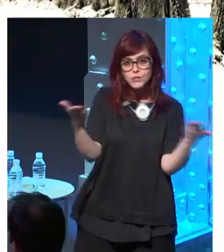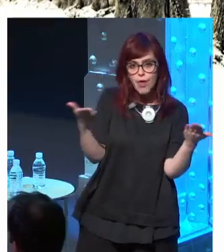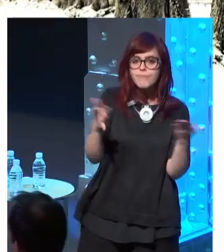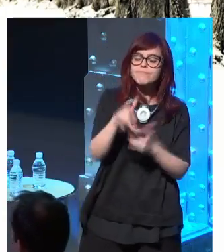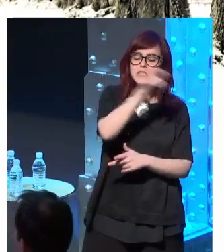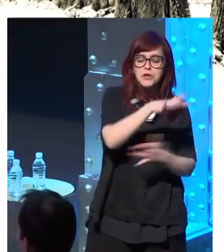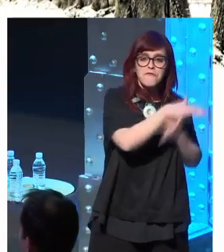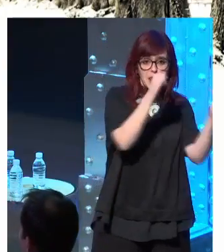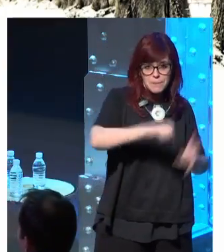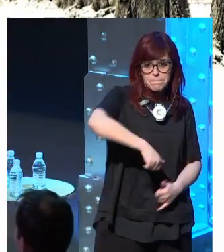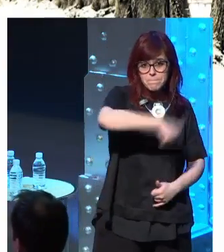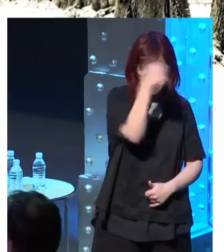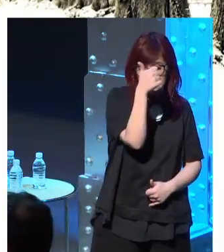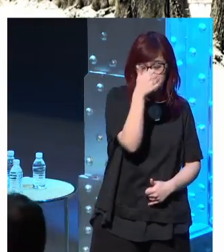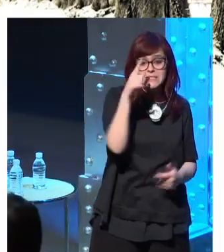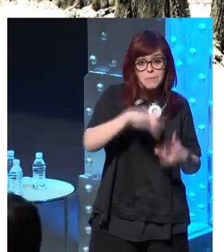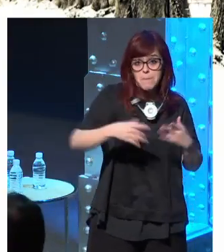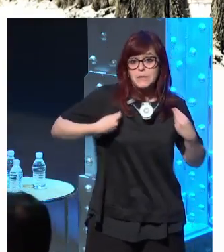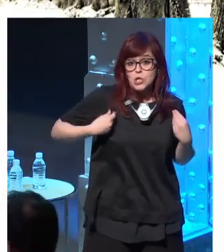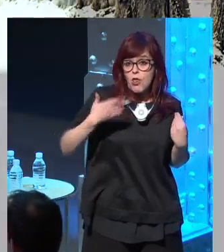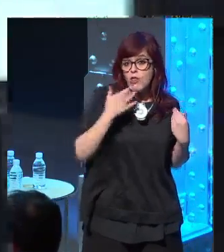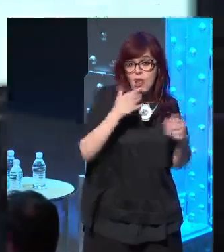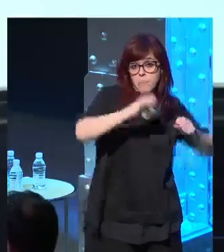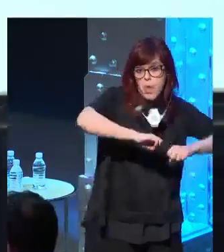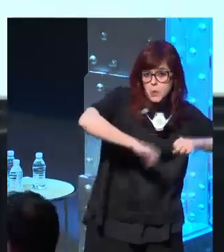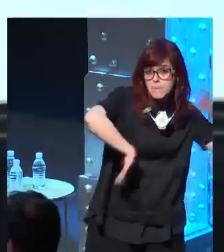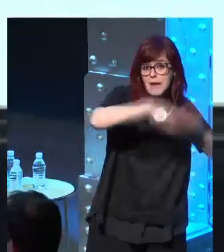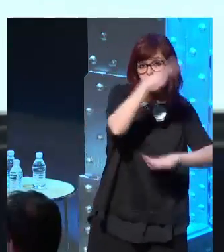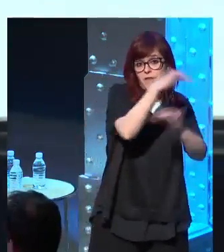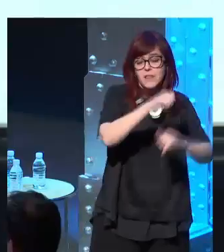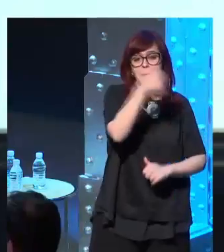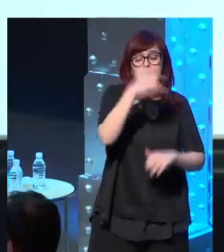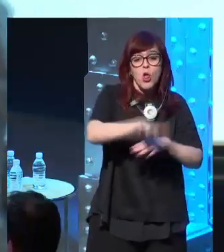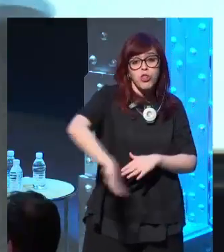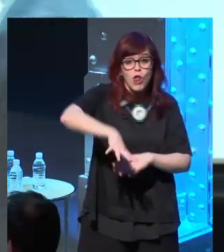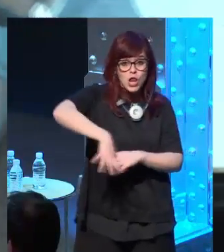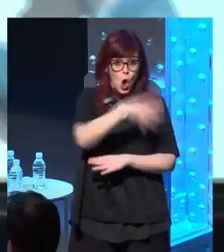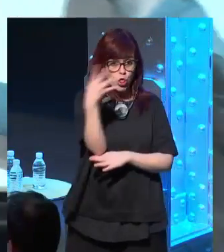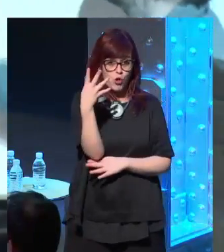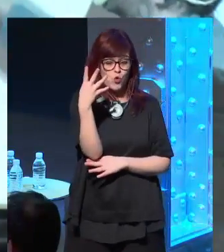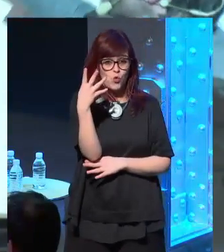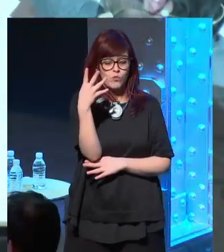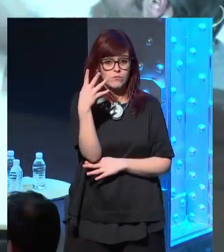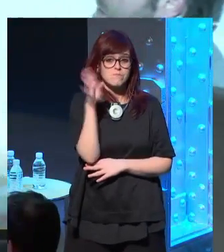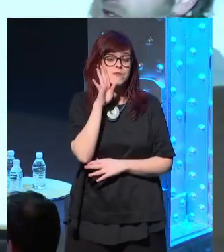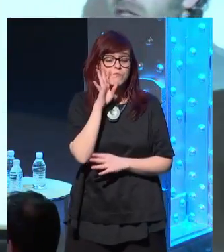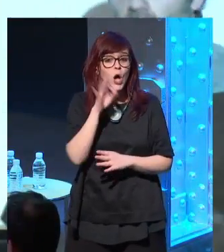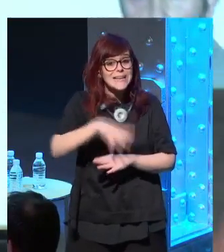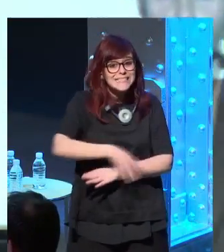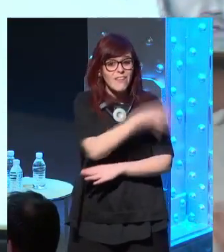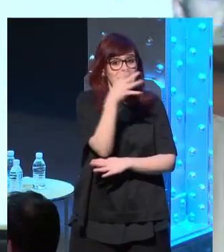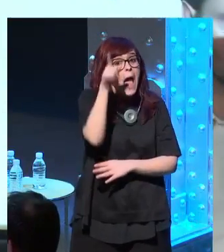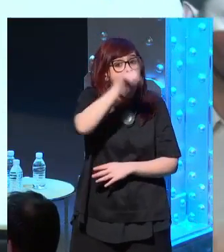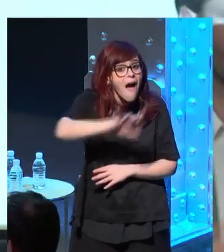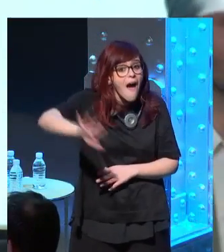If people live longer, they're also happier. But I think for the Scandinavian case, or the Nordic case, what is to be said about these is